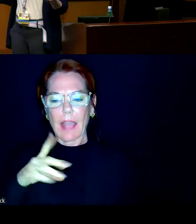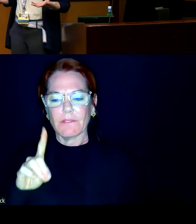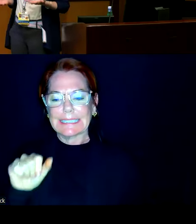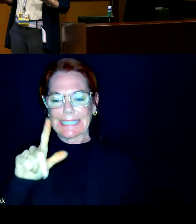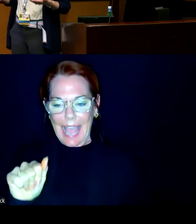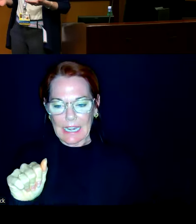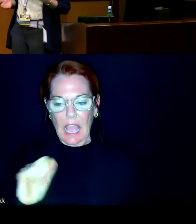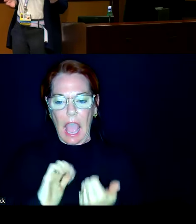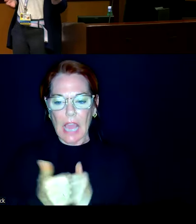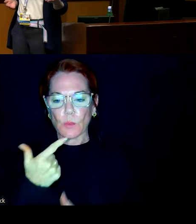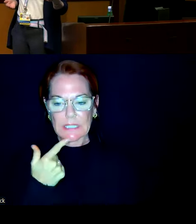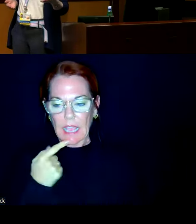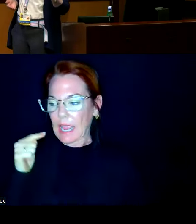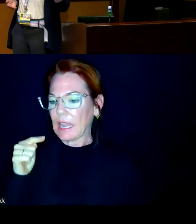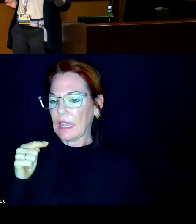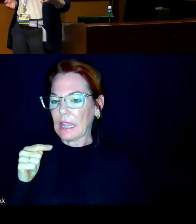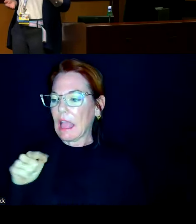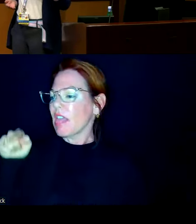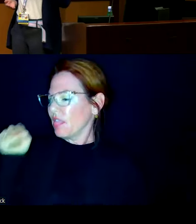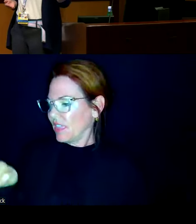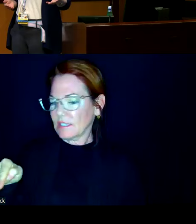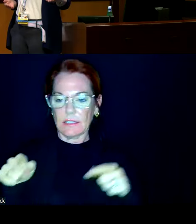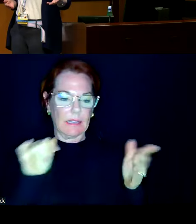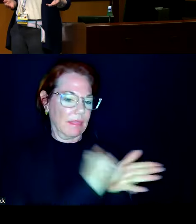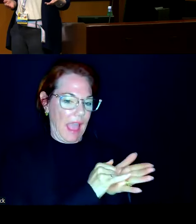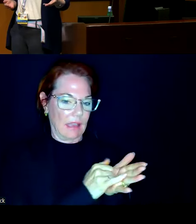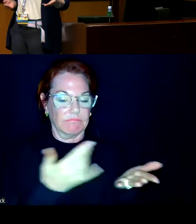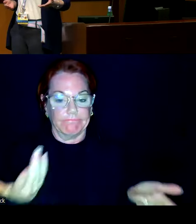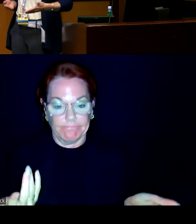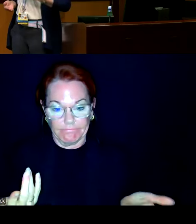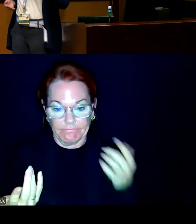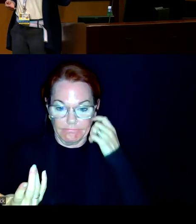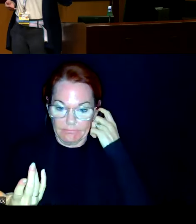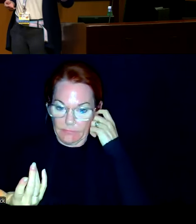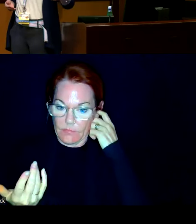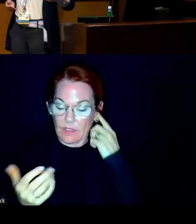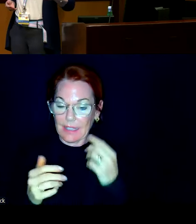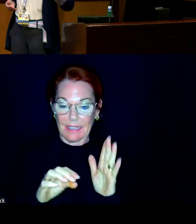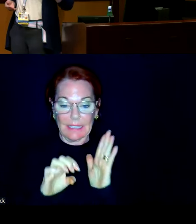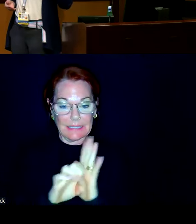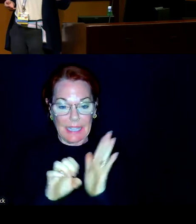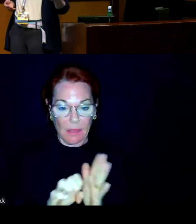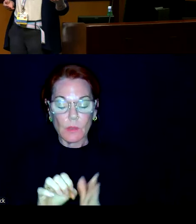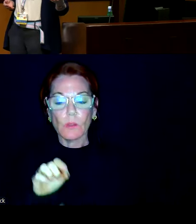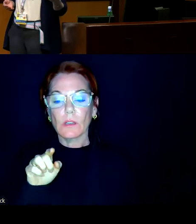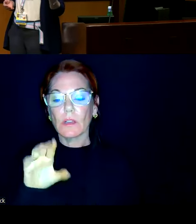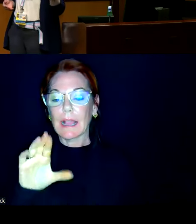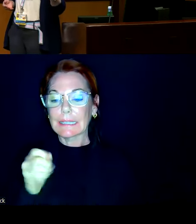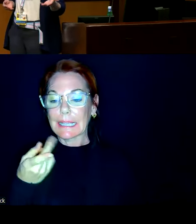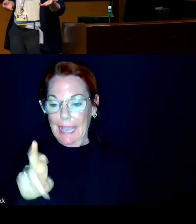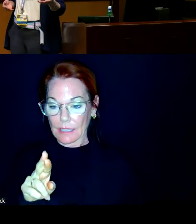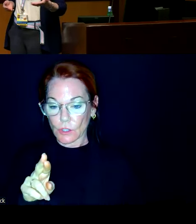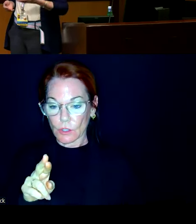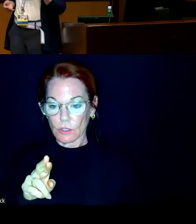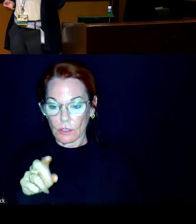We don't always have data to use prescriptions off label, and yet it happens all of the time. When you have cancer, you're very often signed up